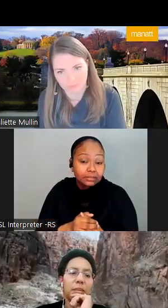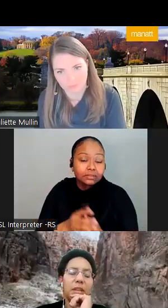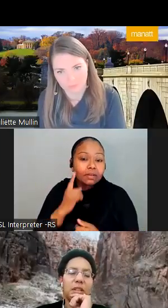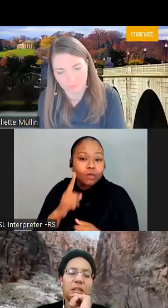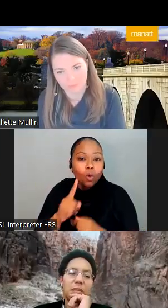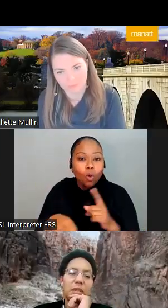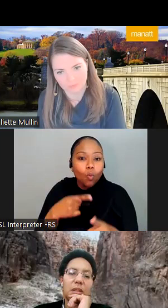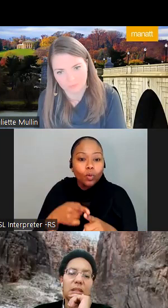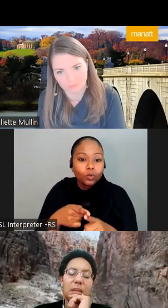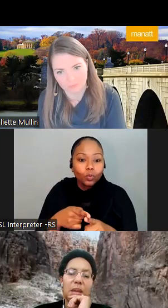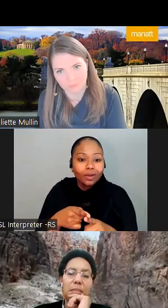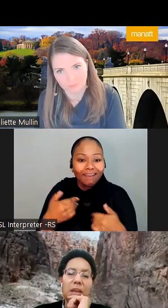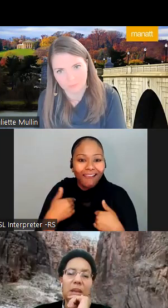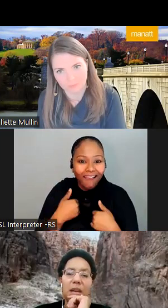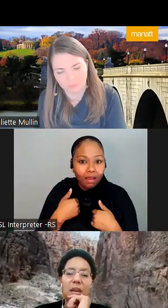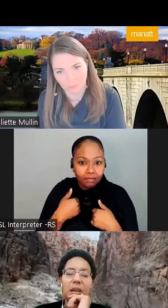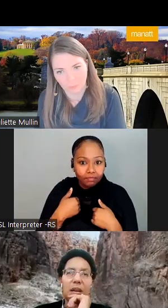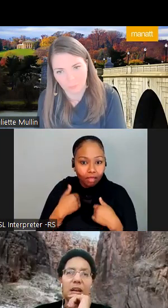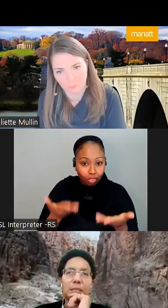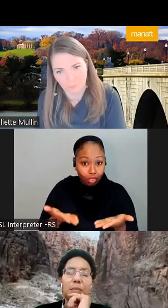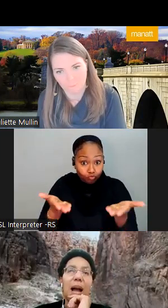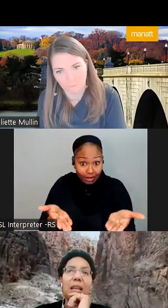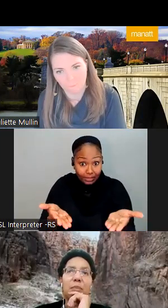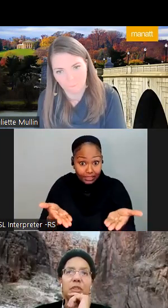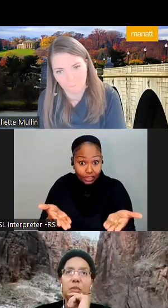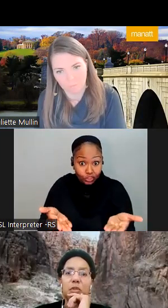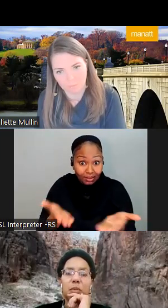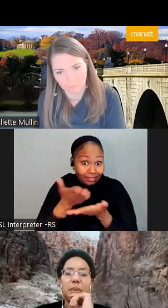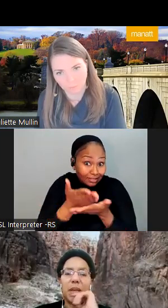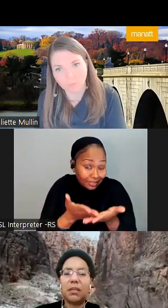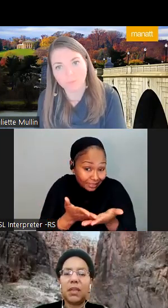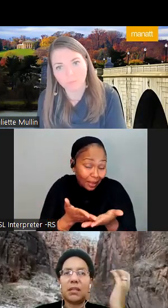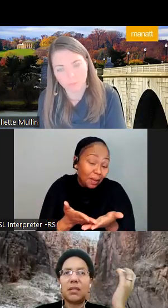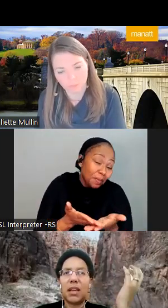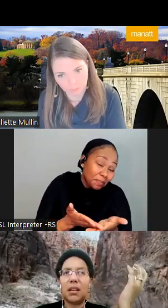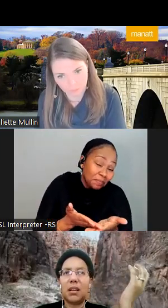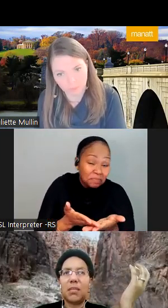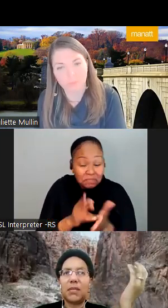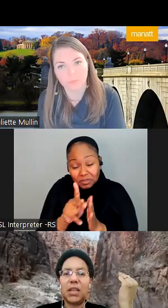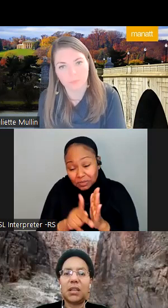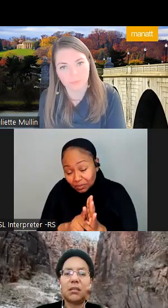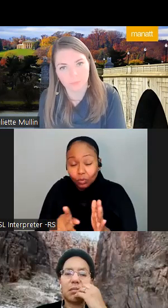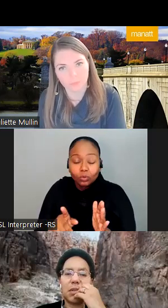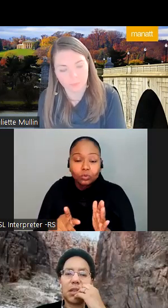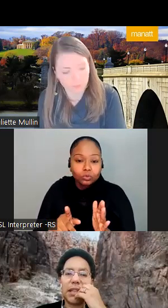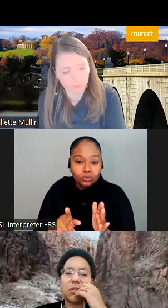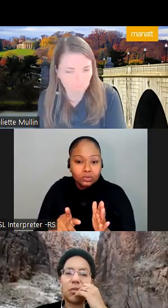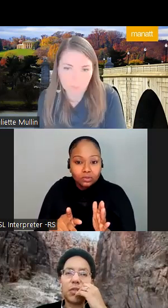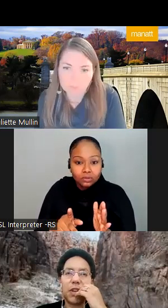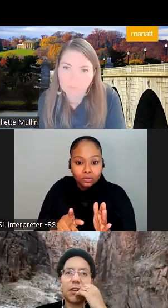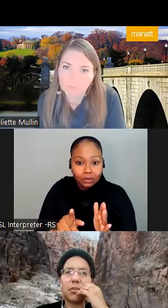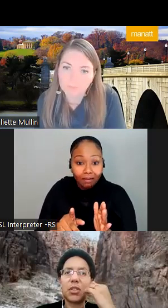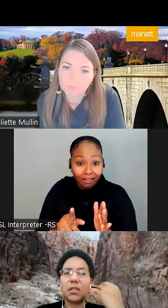the recommendations, some of the things that may be some guiding principles would be things that I've seen in the